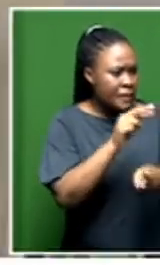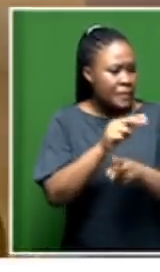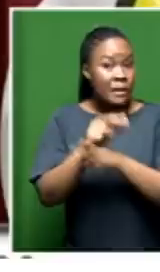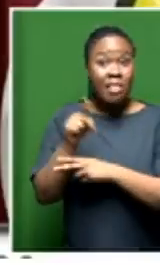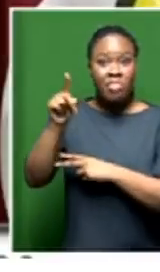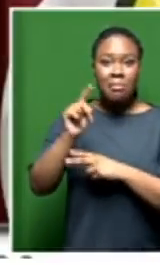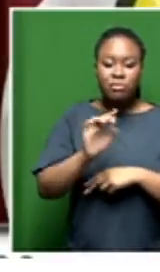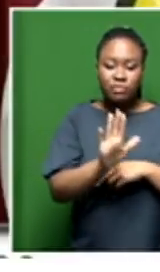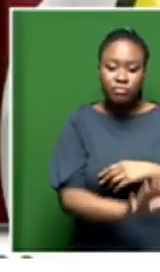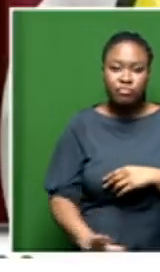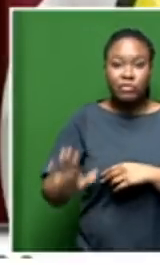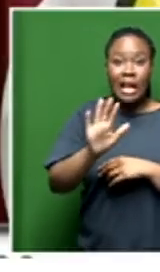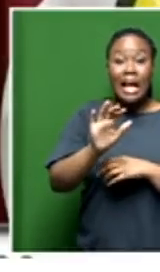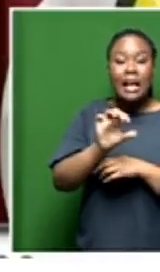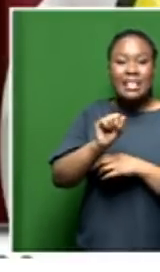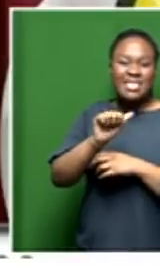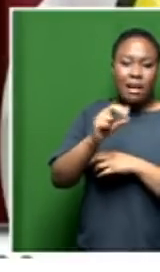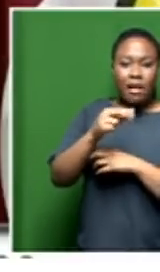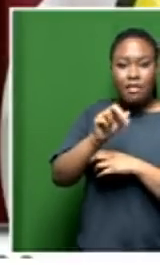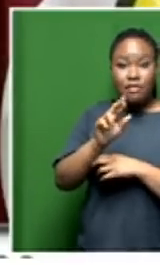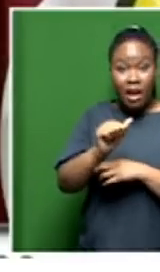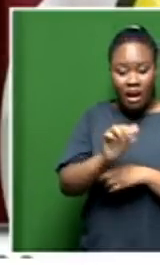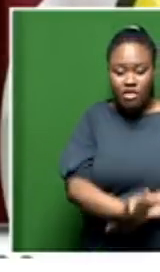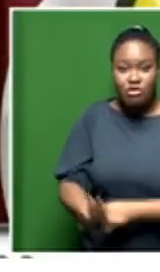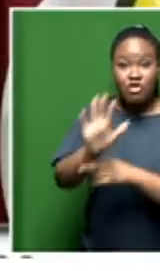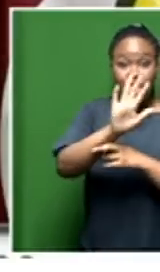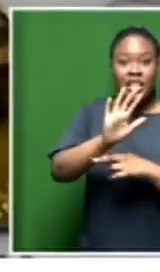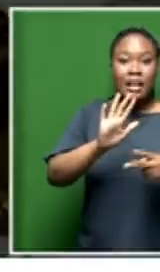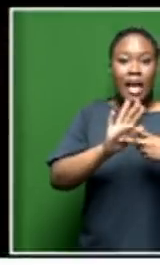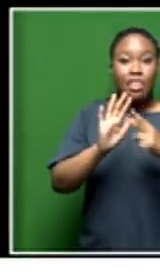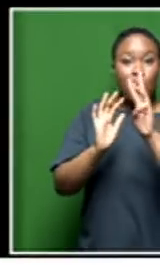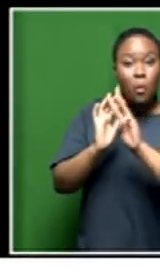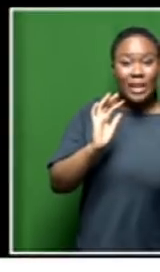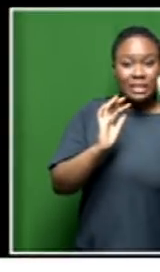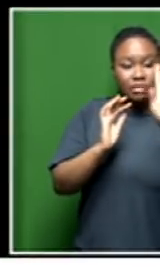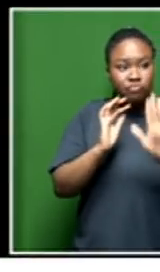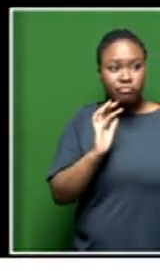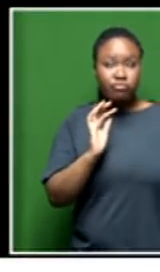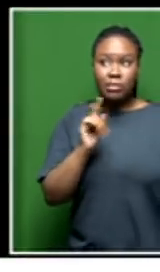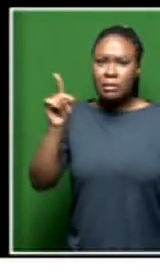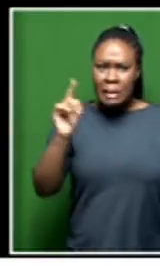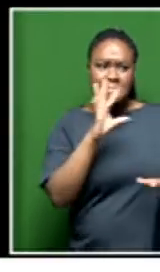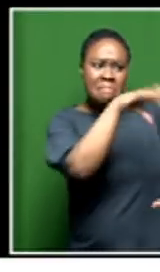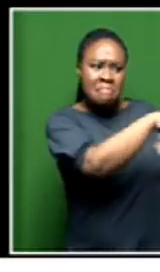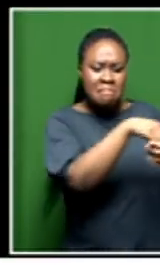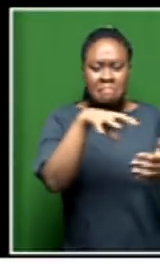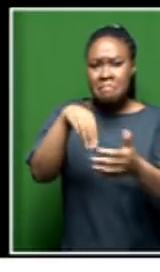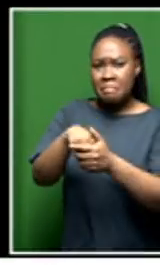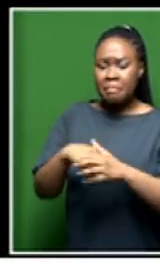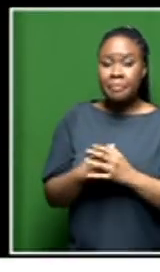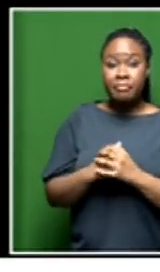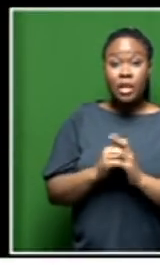western part, in the extraction. And as well, if you look at the Peace and Security report, which was